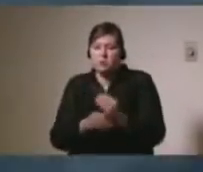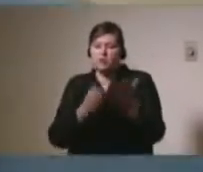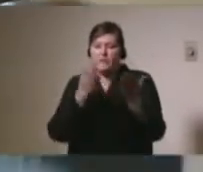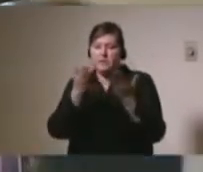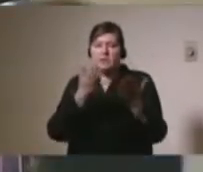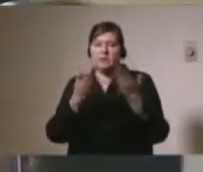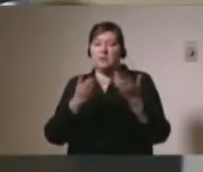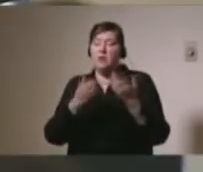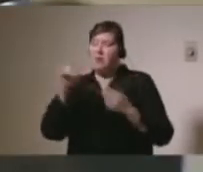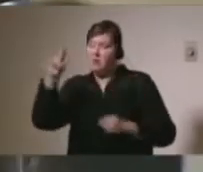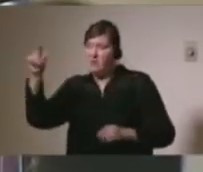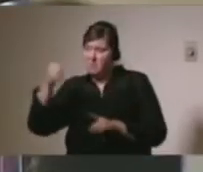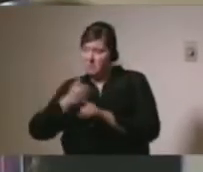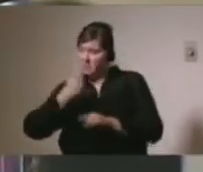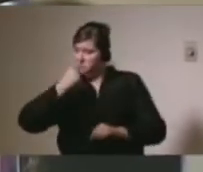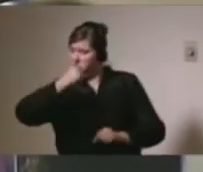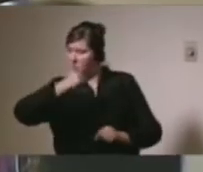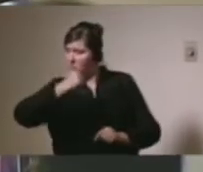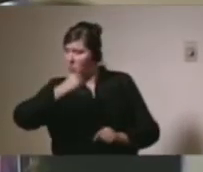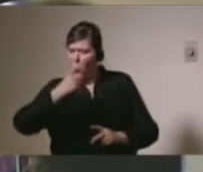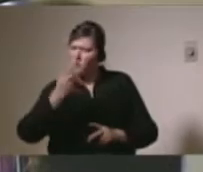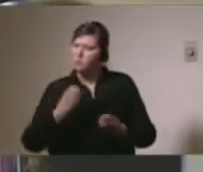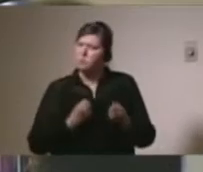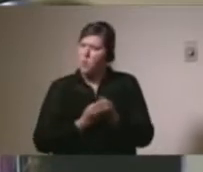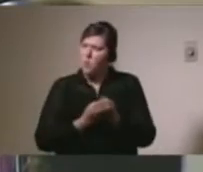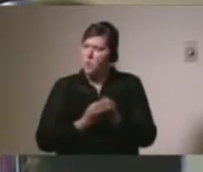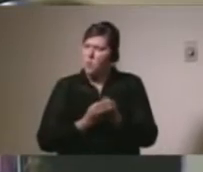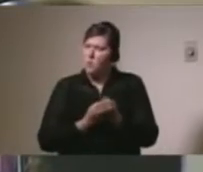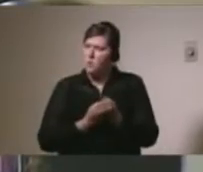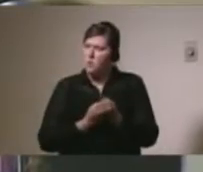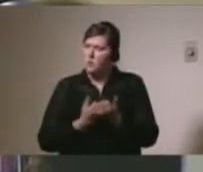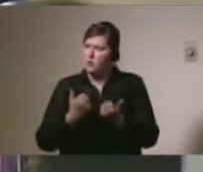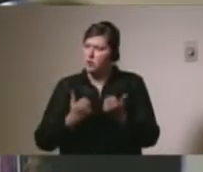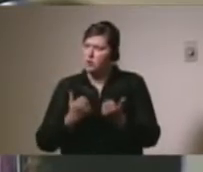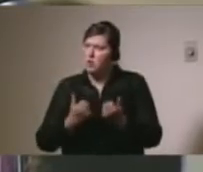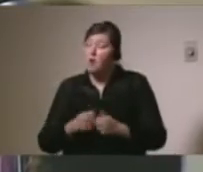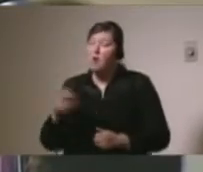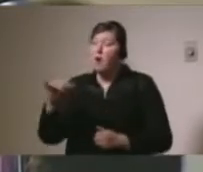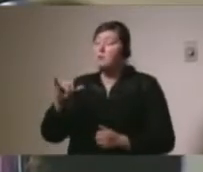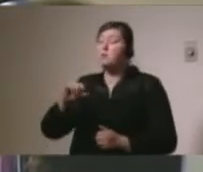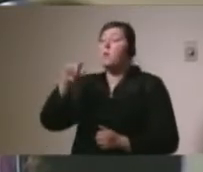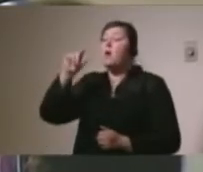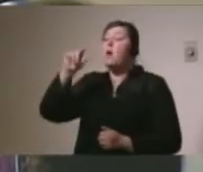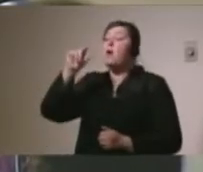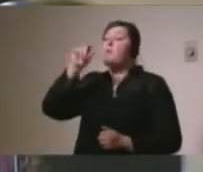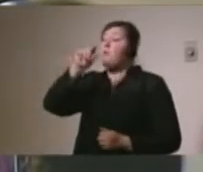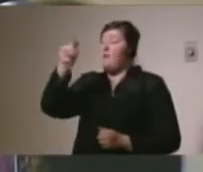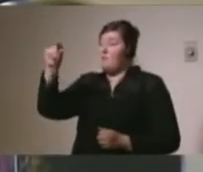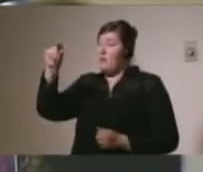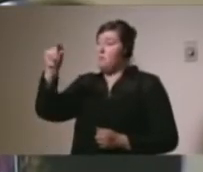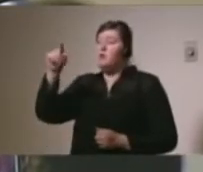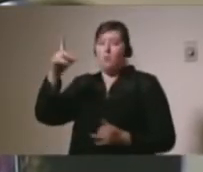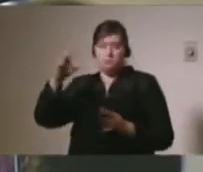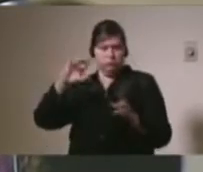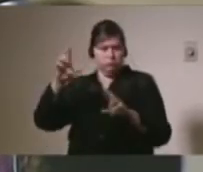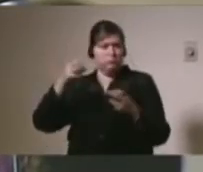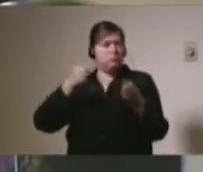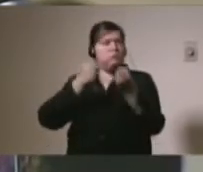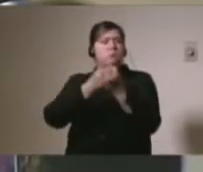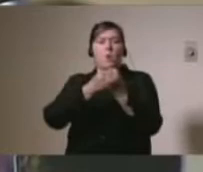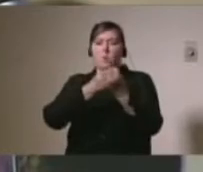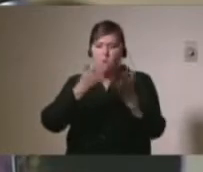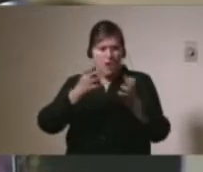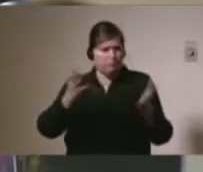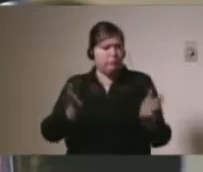and did the government have to overcome opposition from the private sector in the expansion